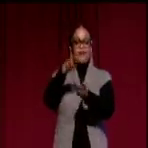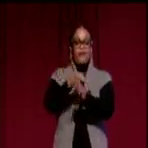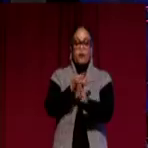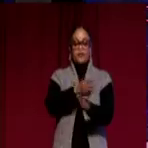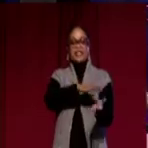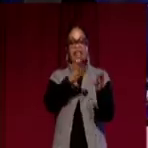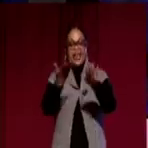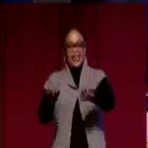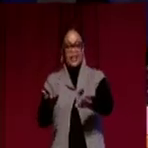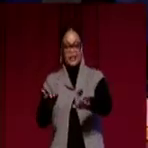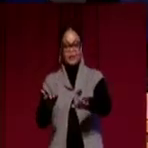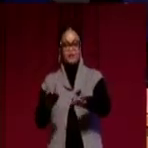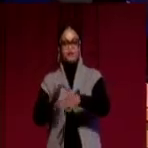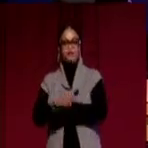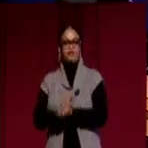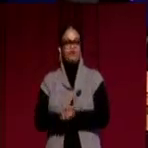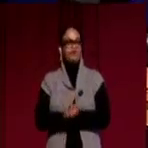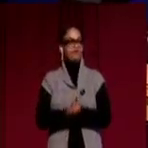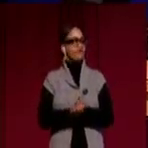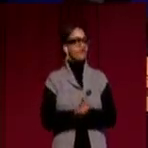dead.